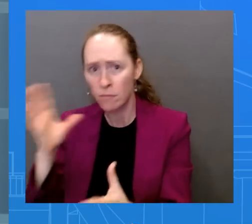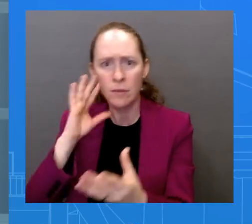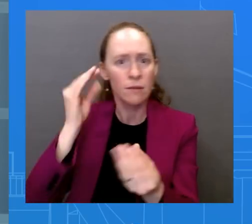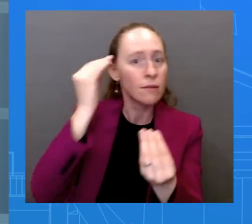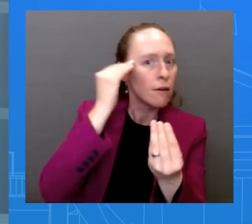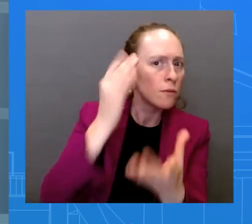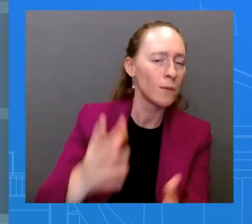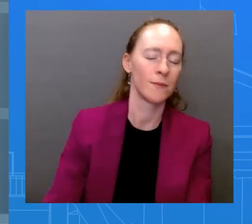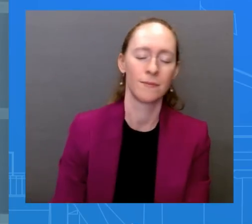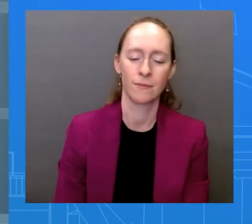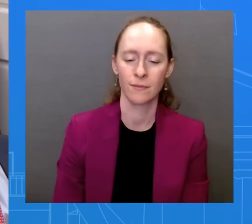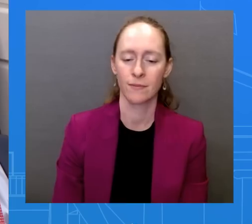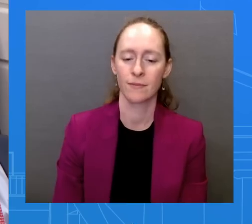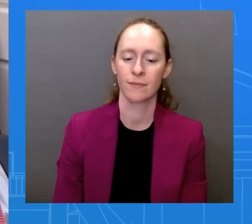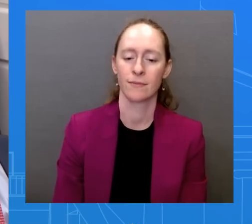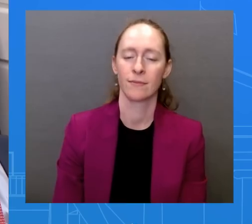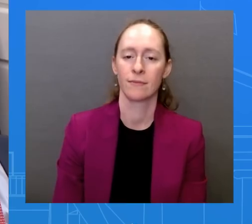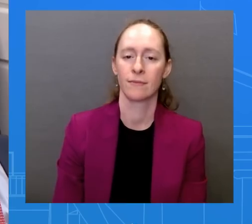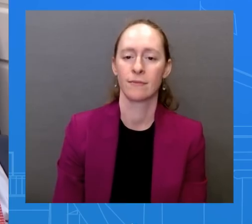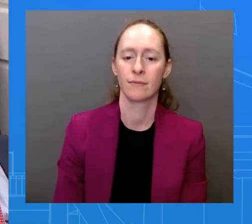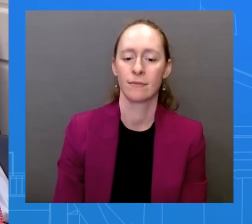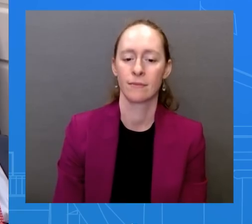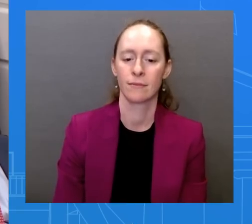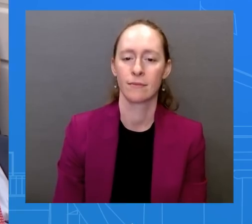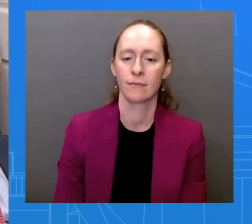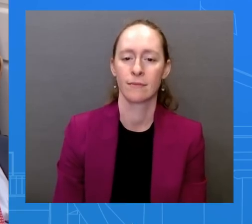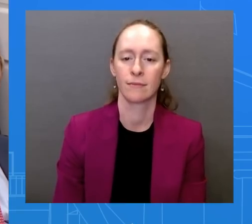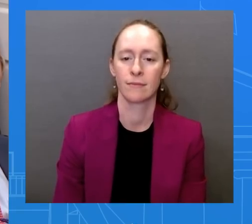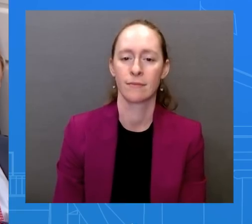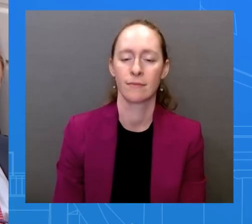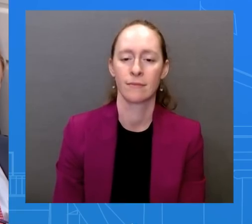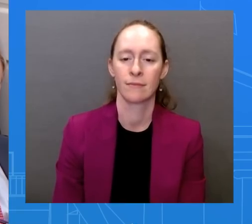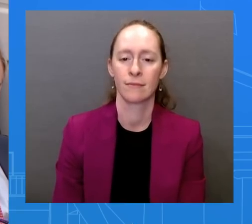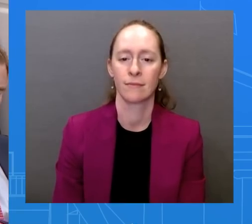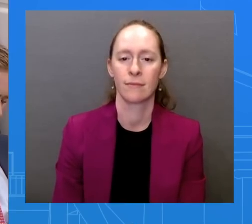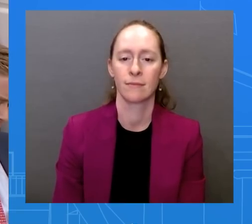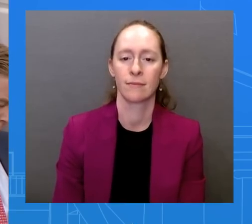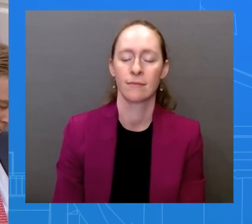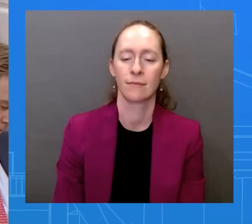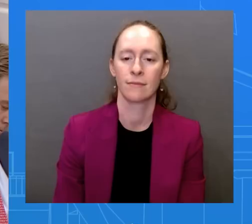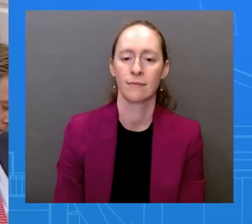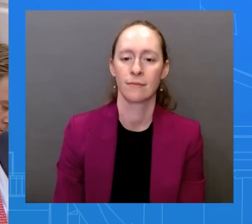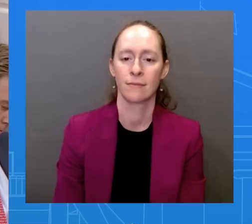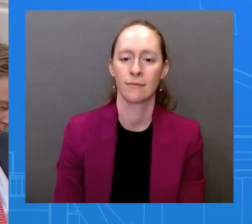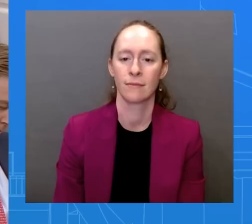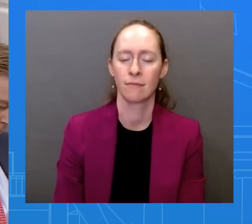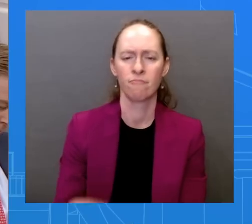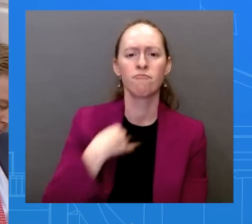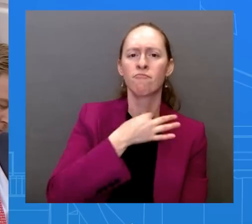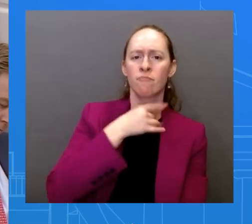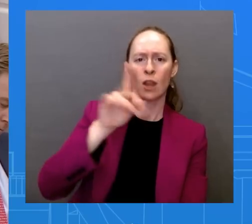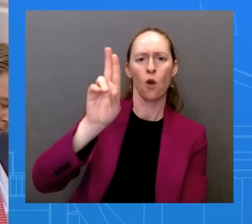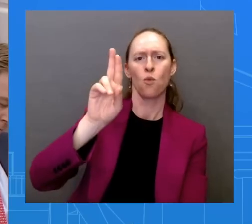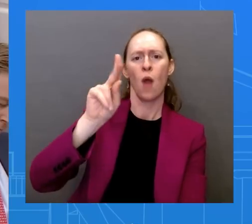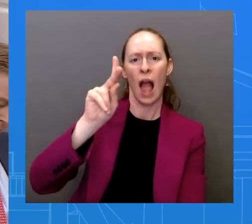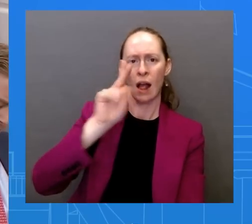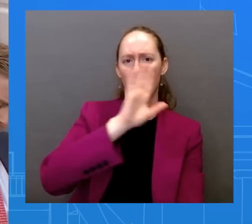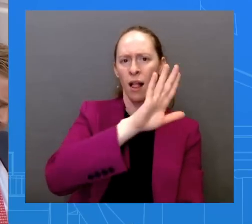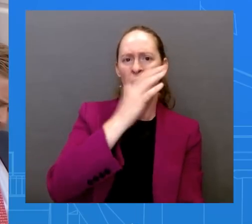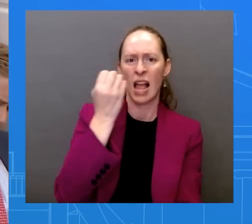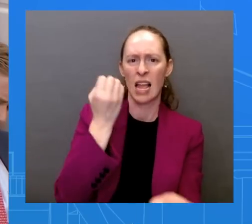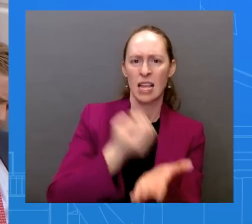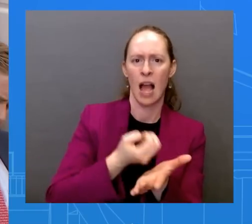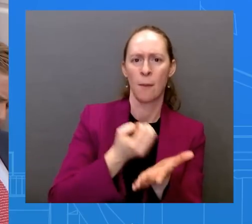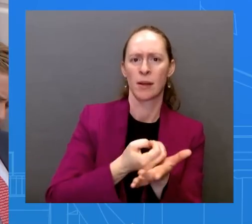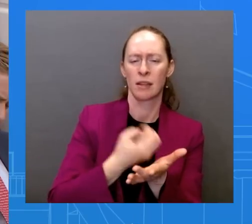answer about the UK pound. So are you saying that the administration doesn't think that currency volatility is so serious right